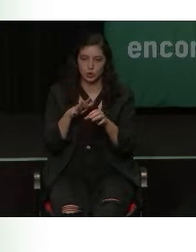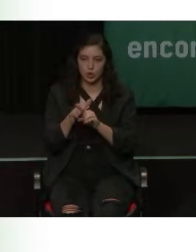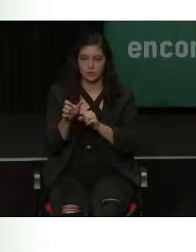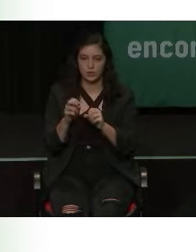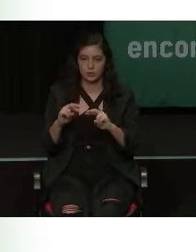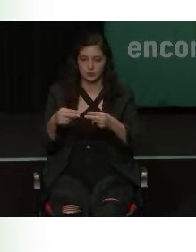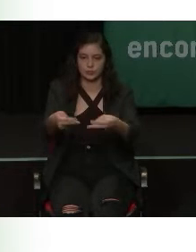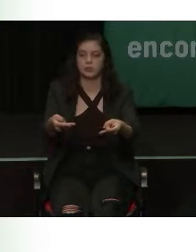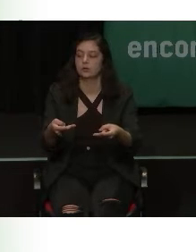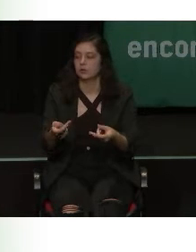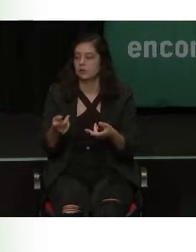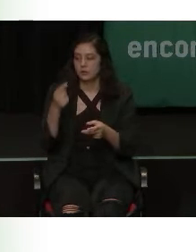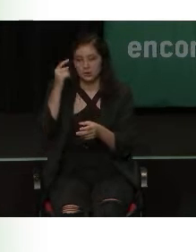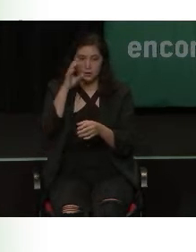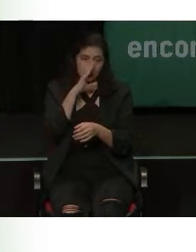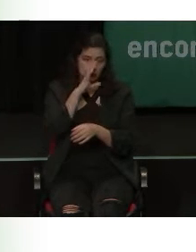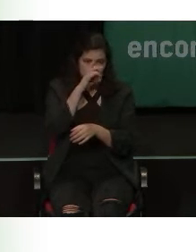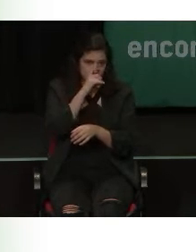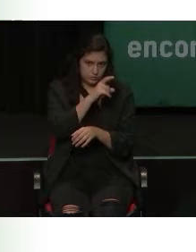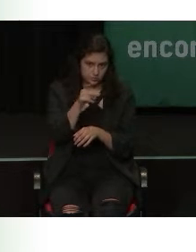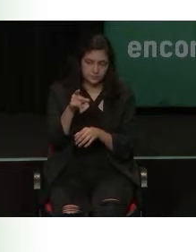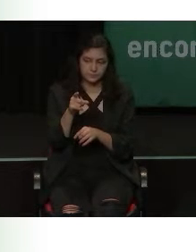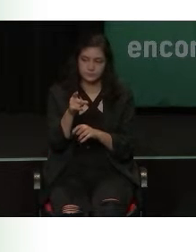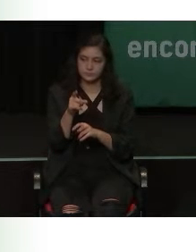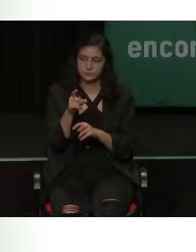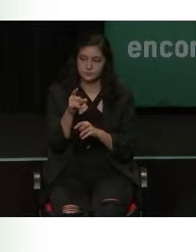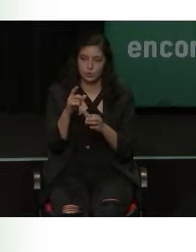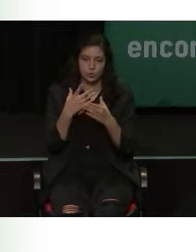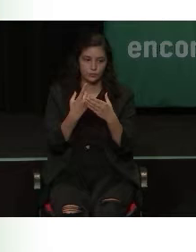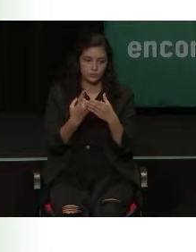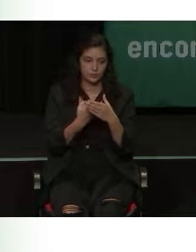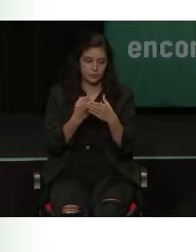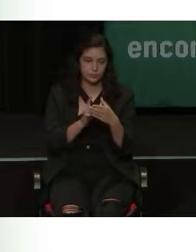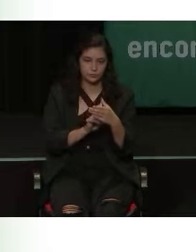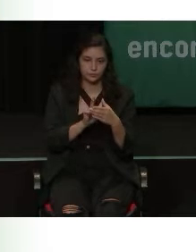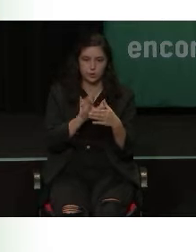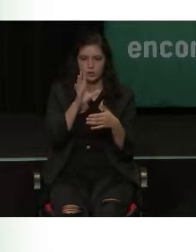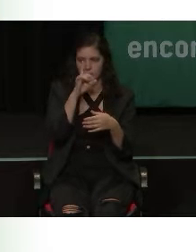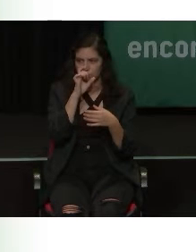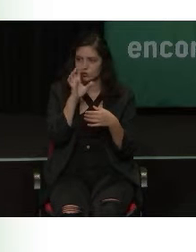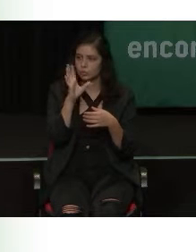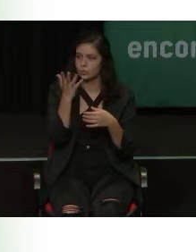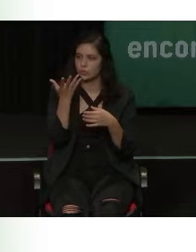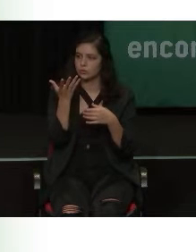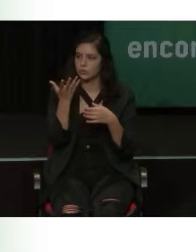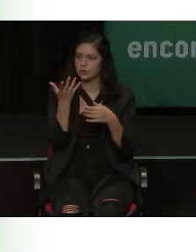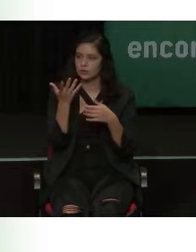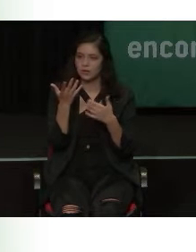regarding exposure to COVID-19, as well as you can remember from the first